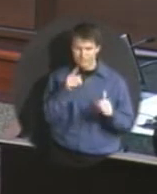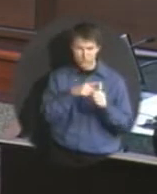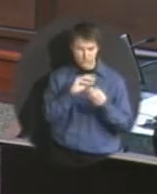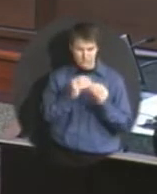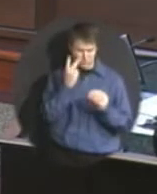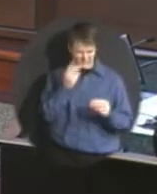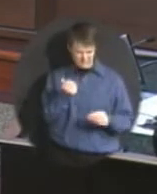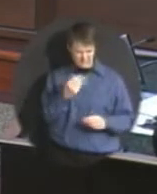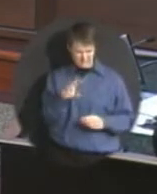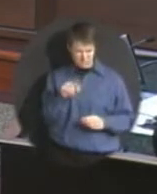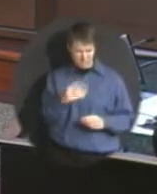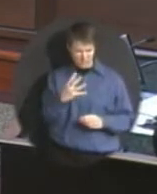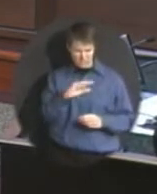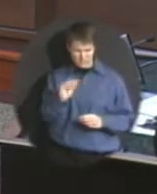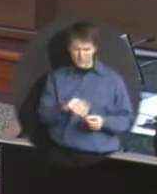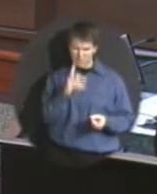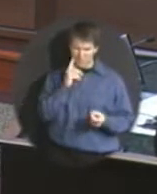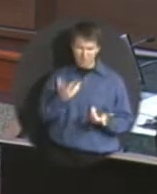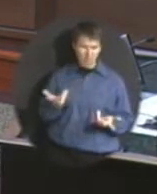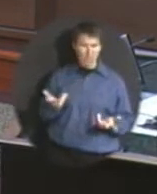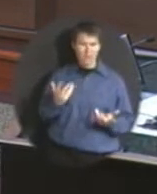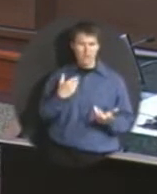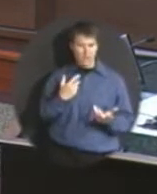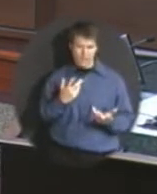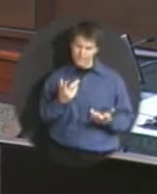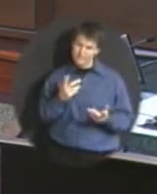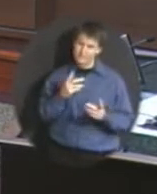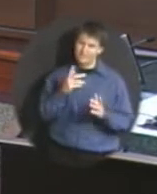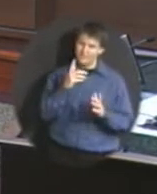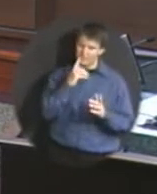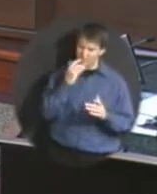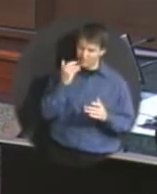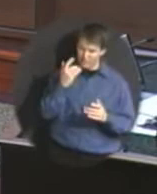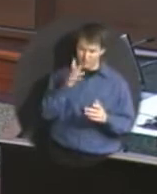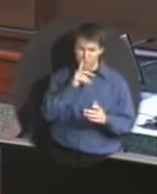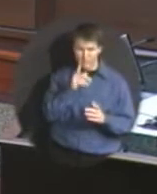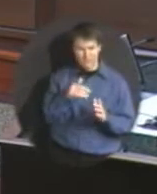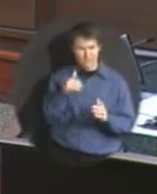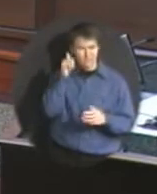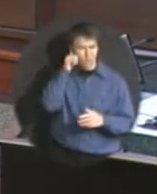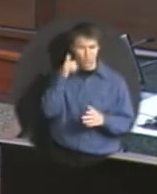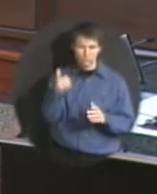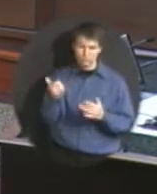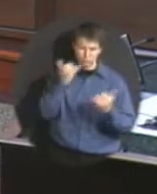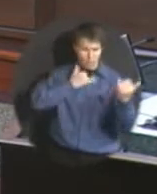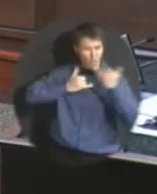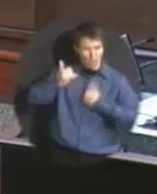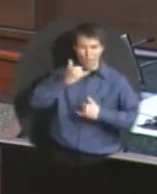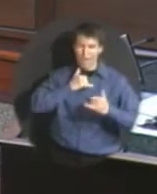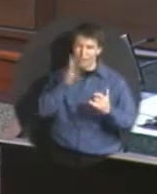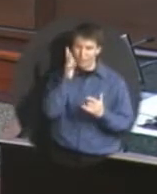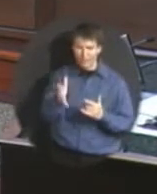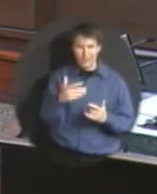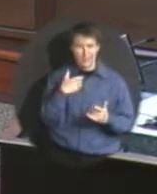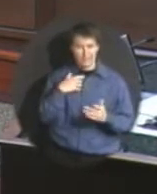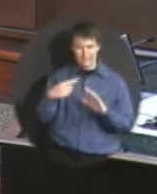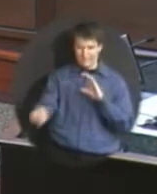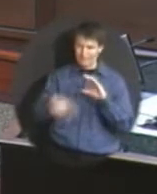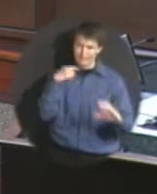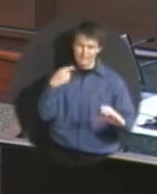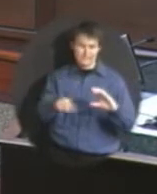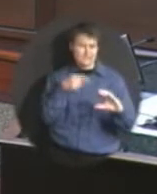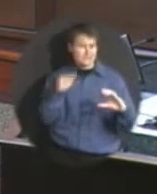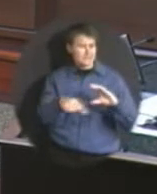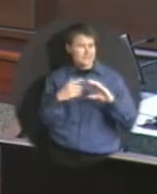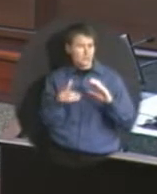is that 16.4%, and the phone's gonna start ringing and the emails are gonna start to fly. So I think it